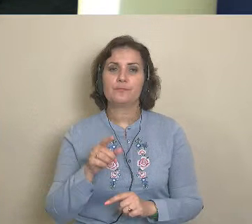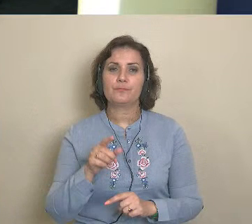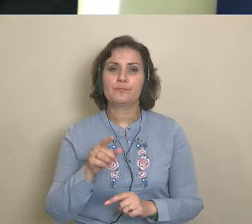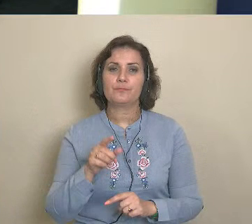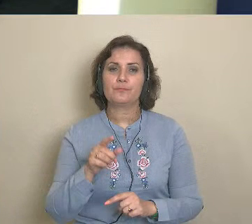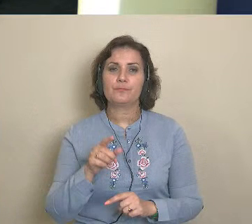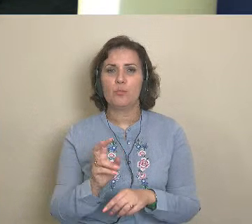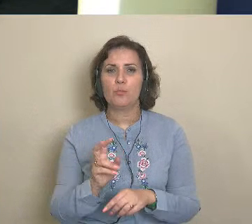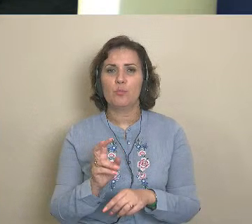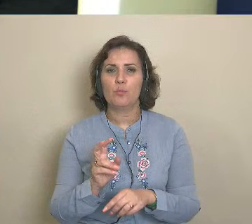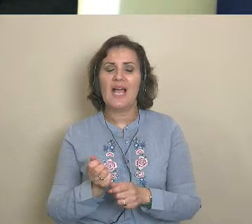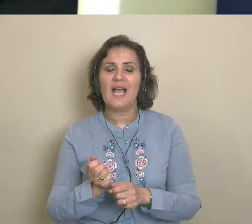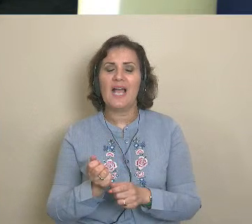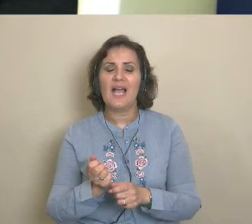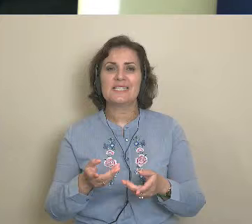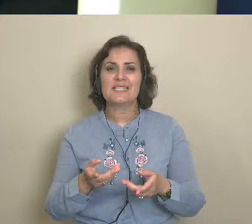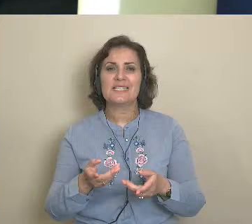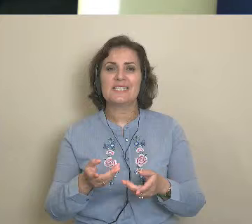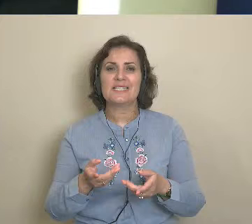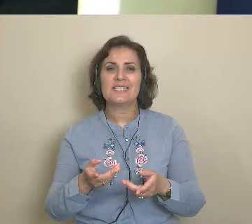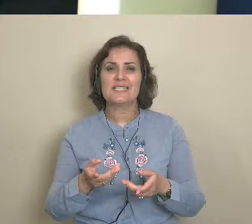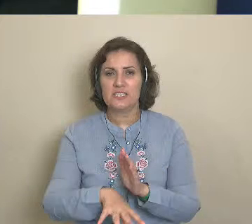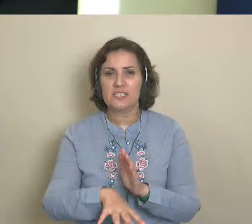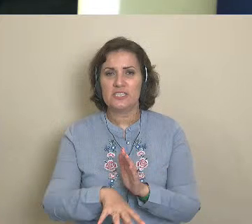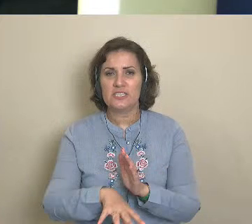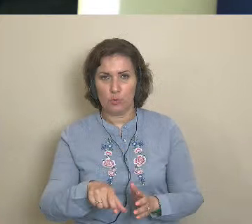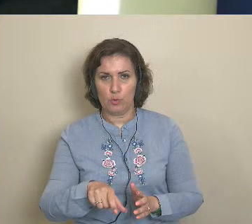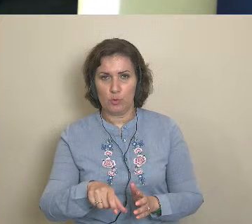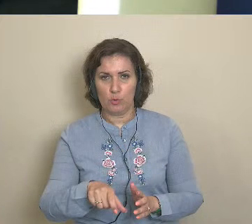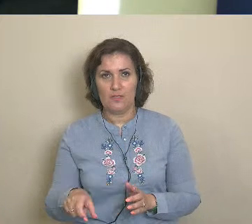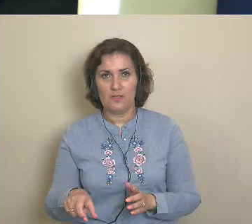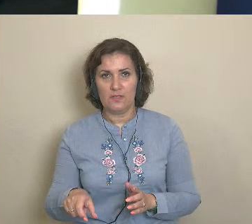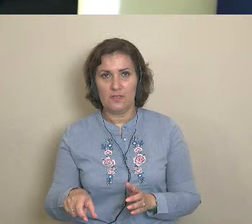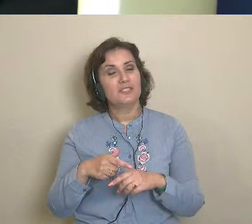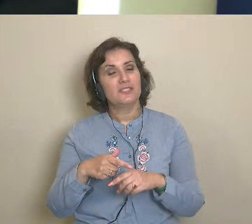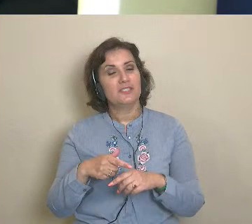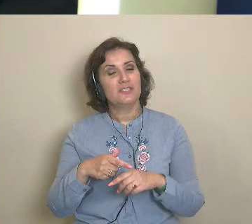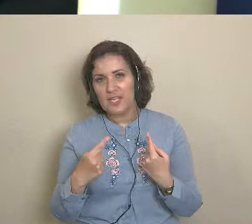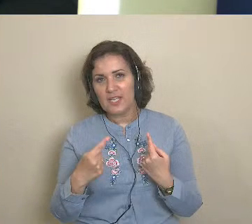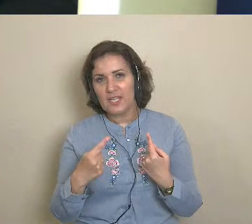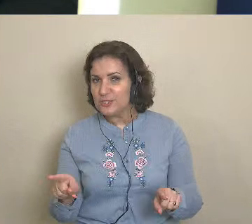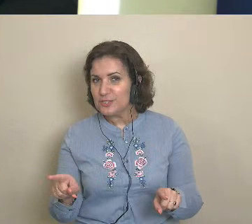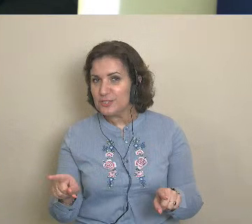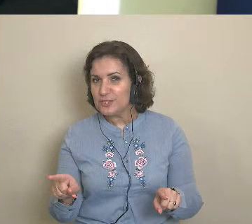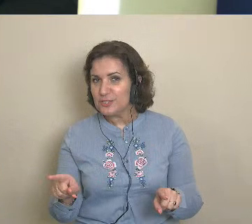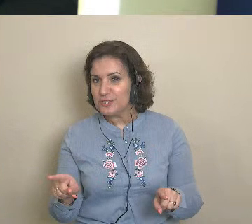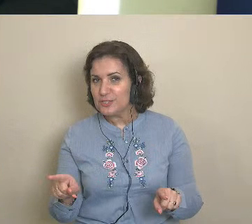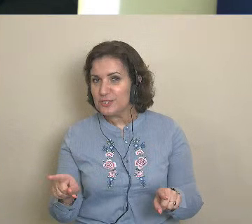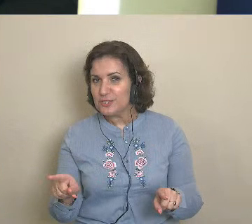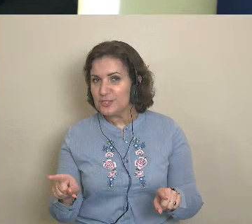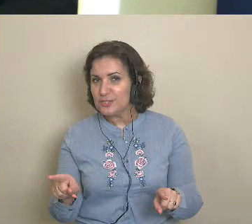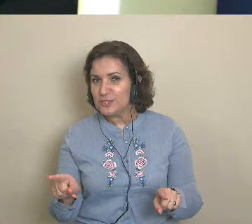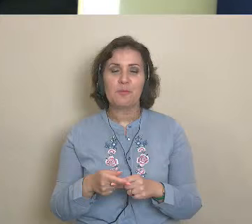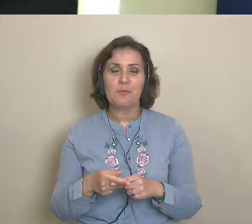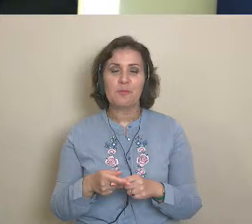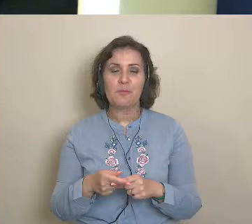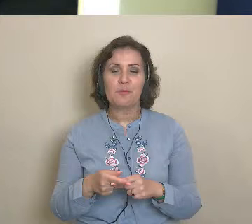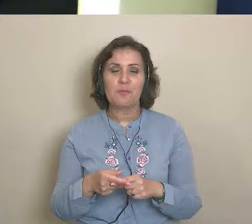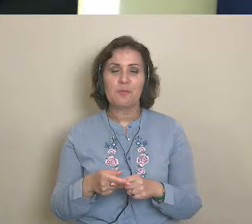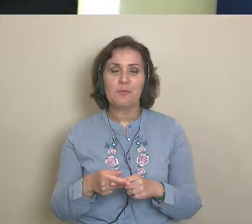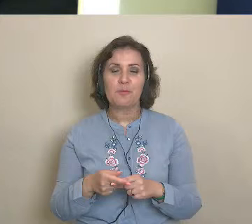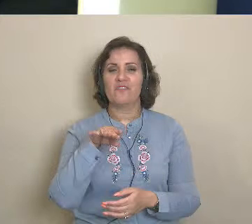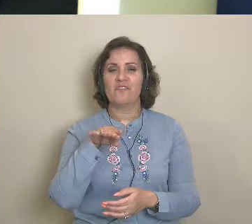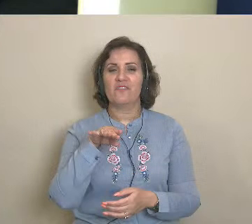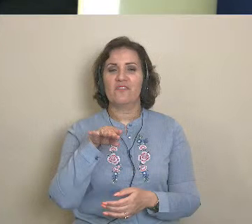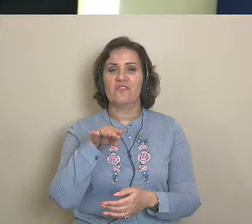might undermine the position of certain of the candidates. And we have to take not only how many electors showed